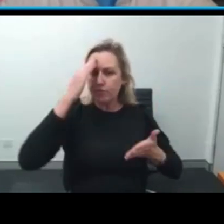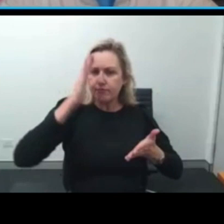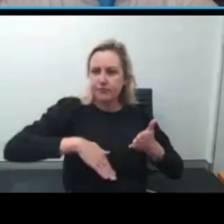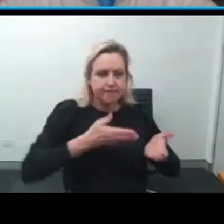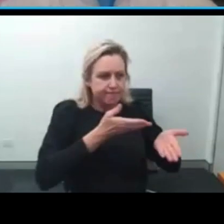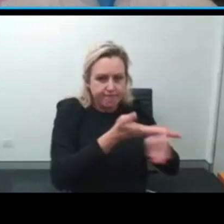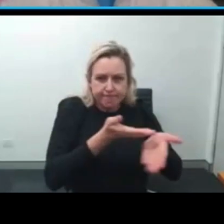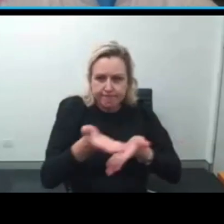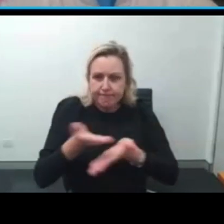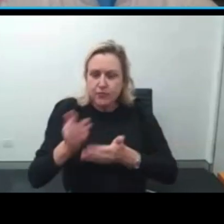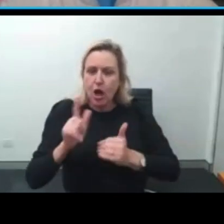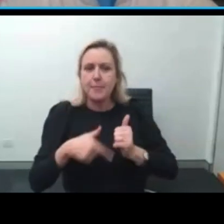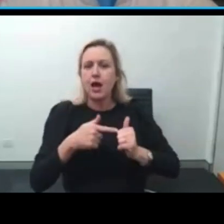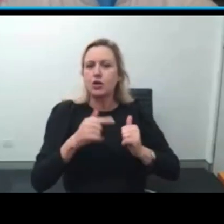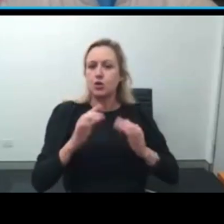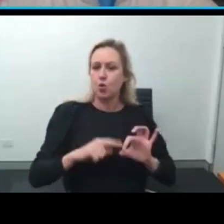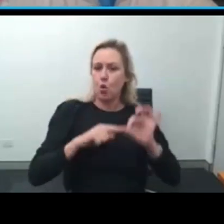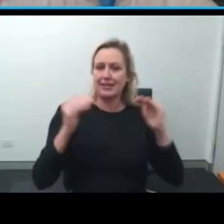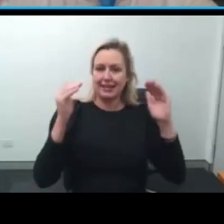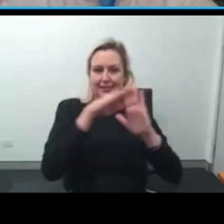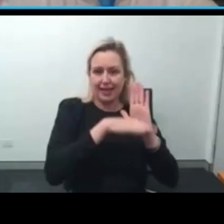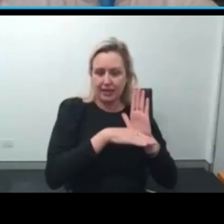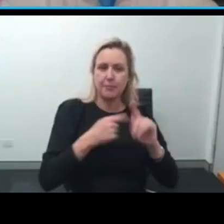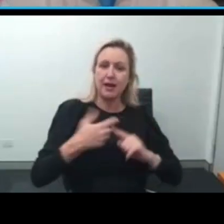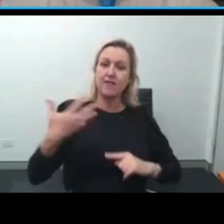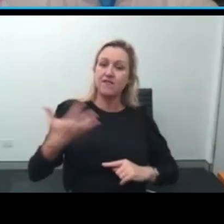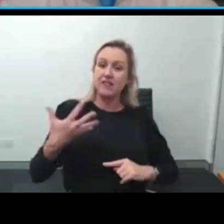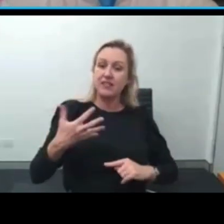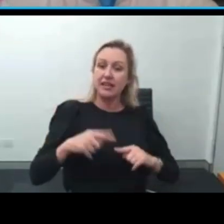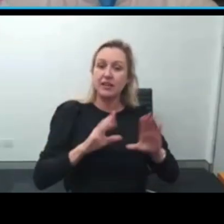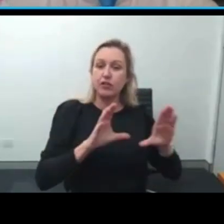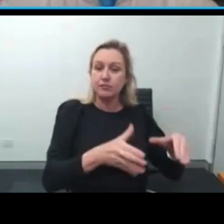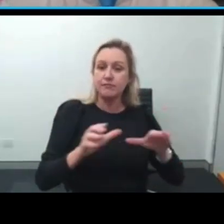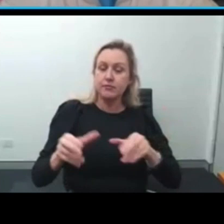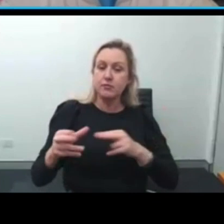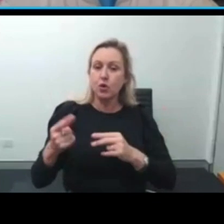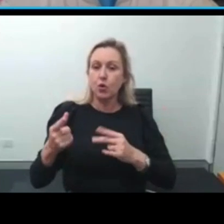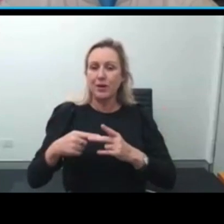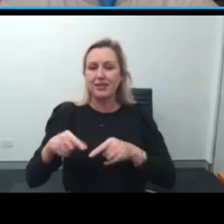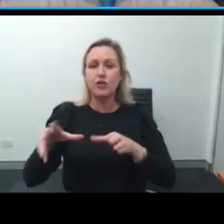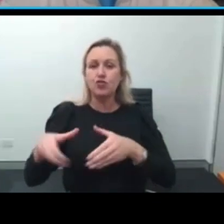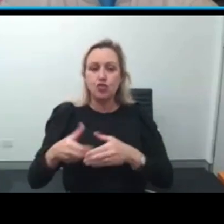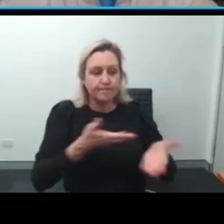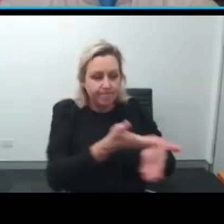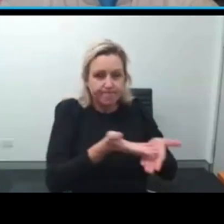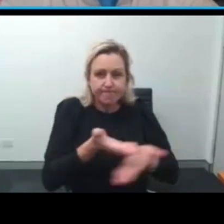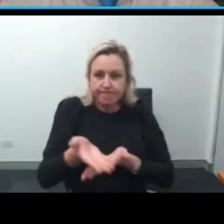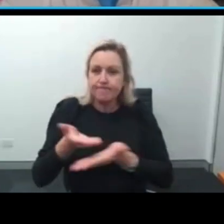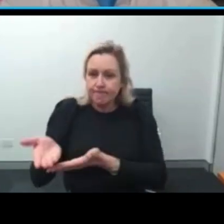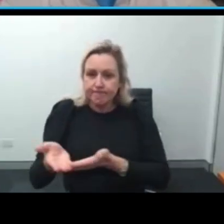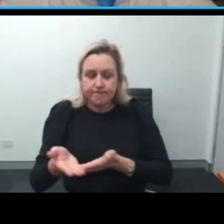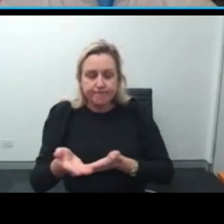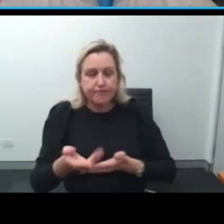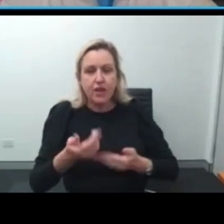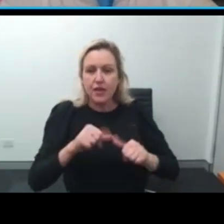quality standards. And we had 15 targeted sessions with expert groups across the focus areas. What we then did